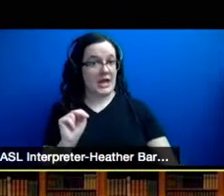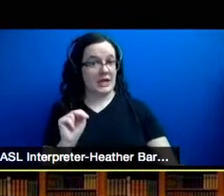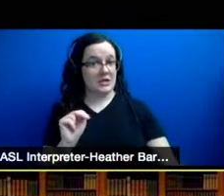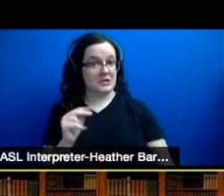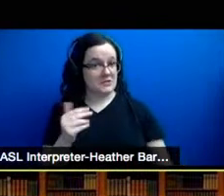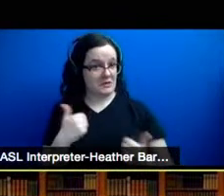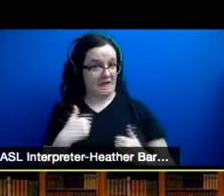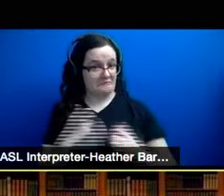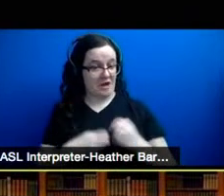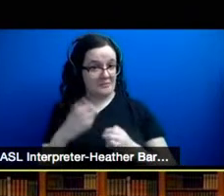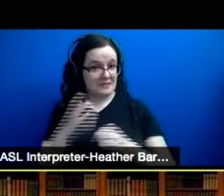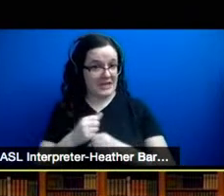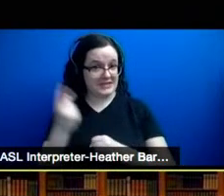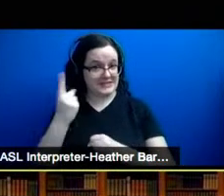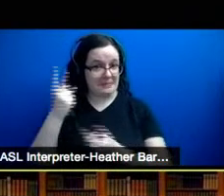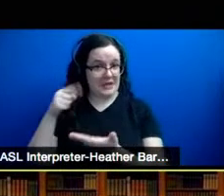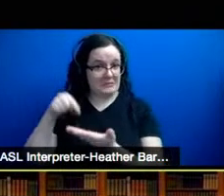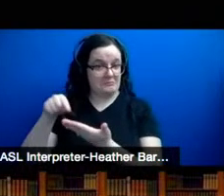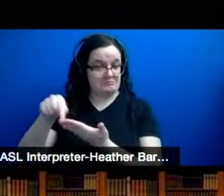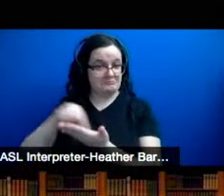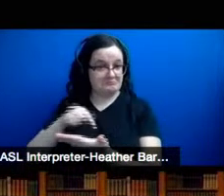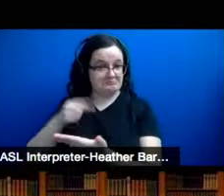DOT?